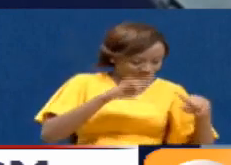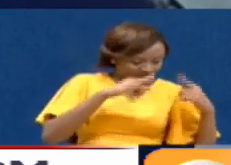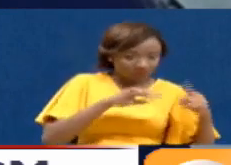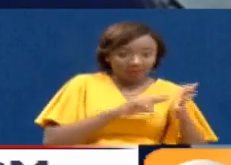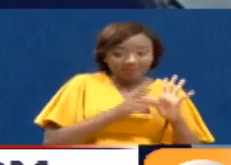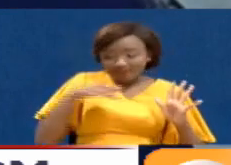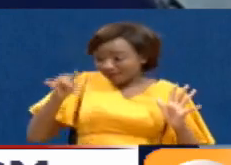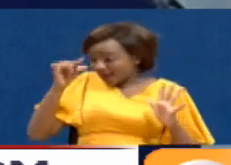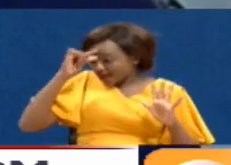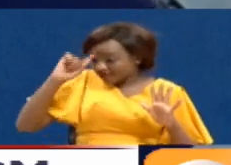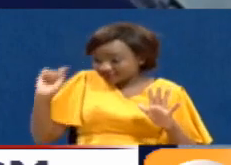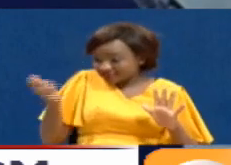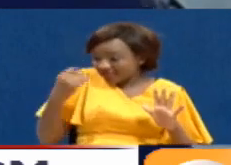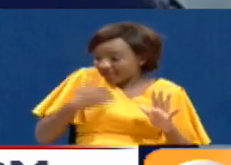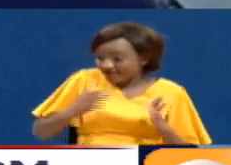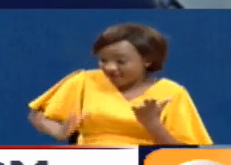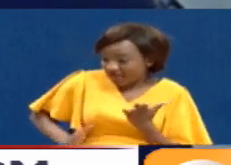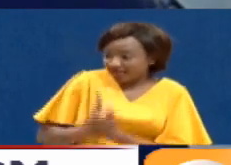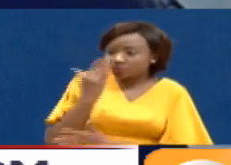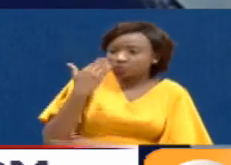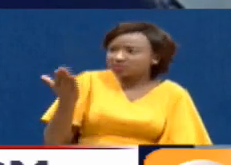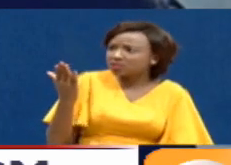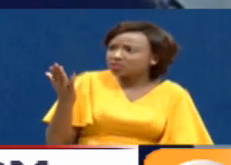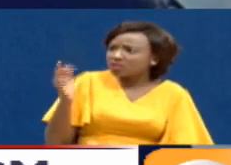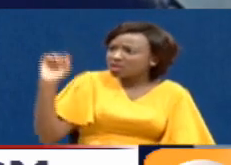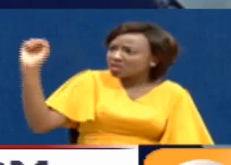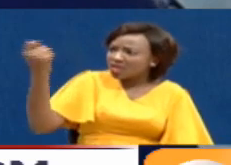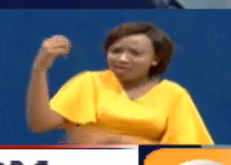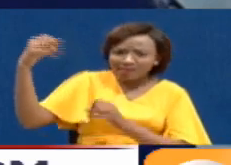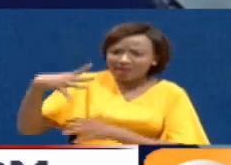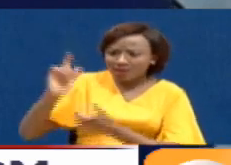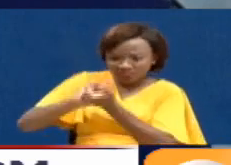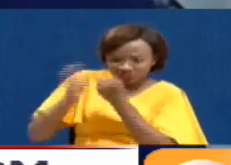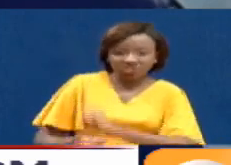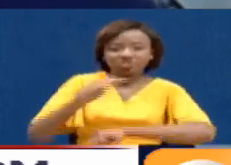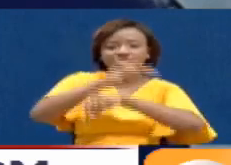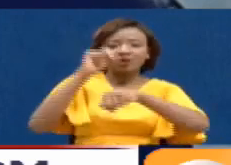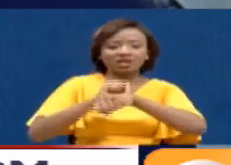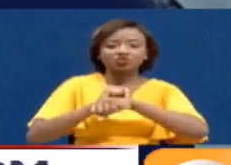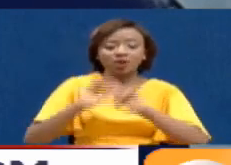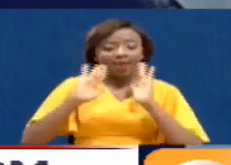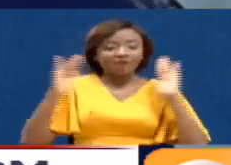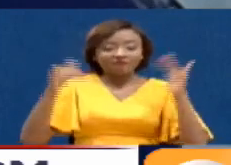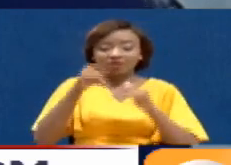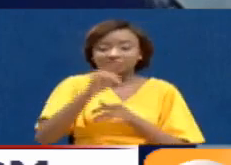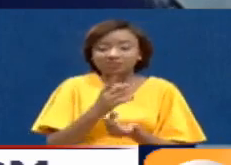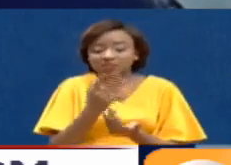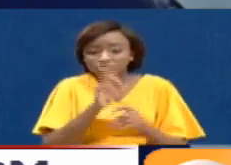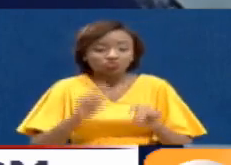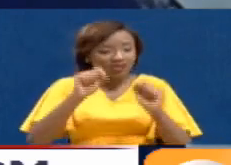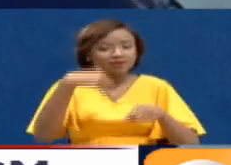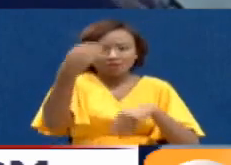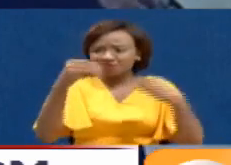right to nationalize that company and consider utility as a service it can even offer for